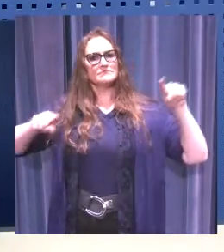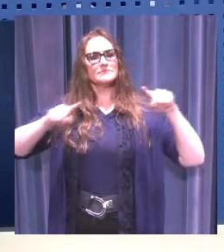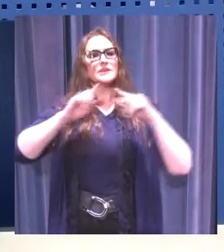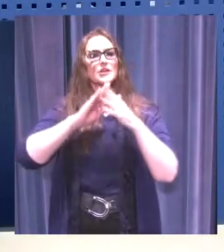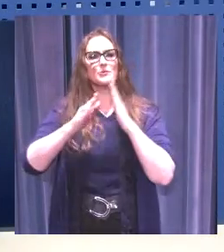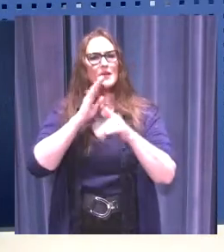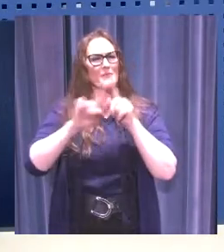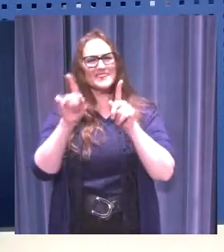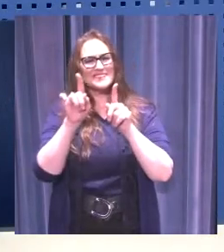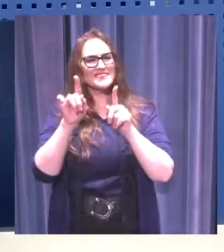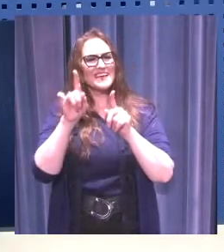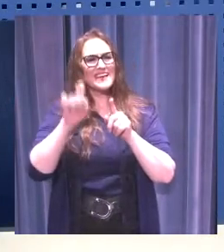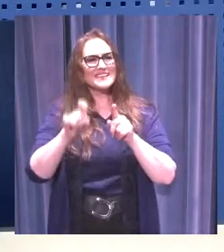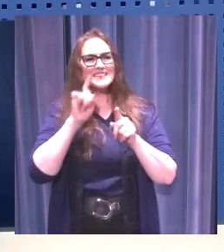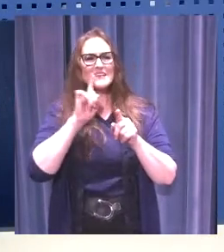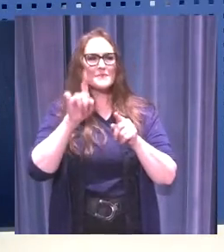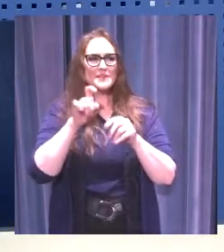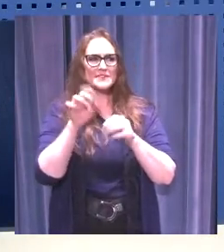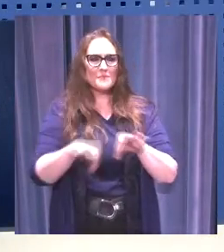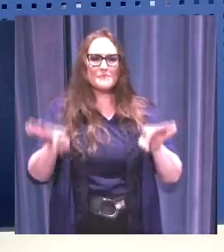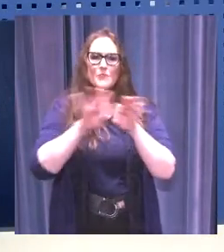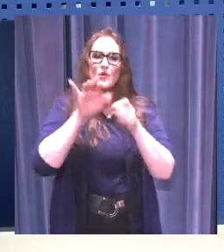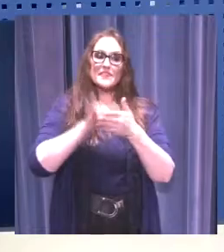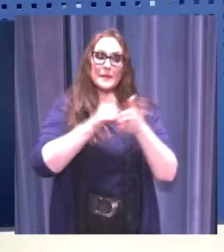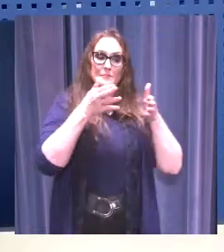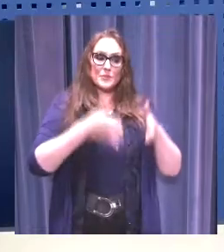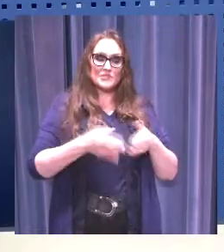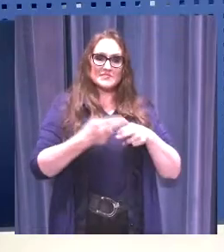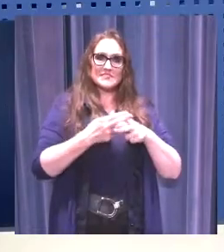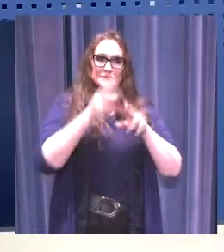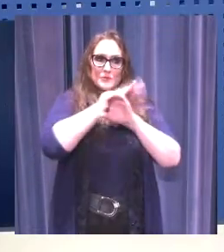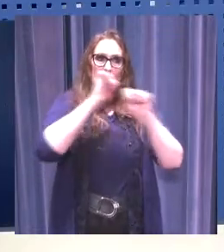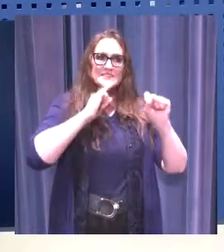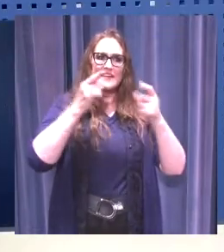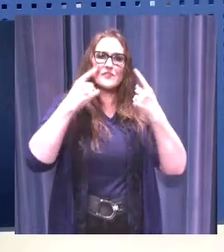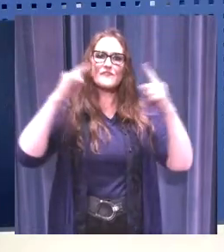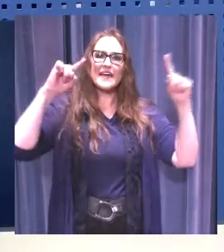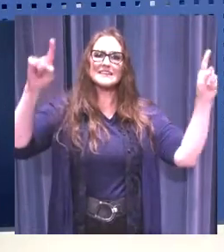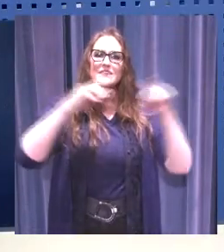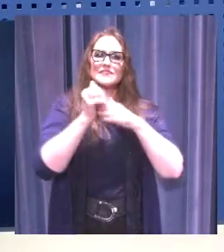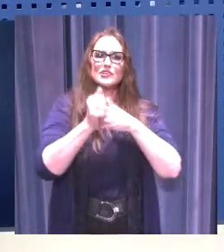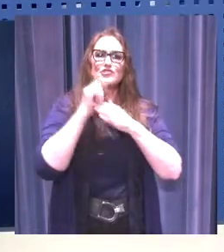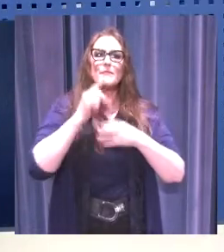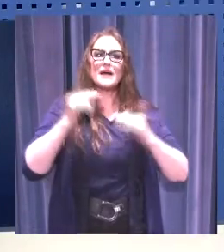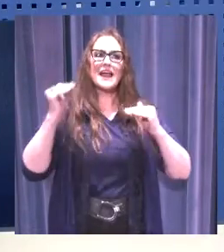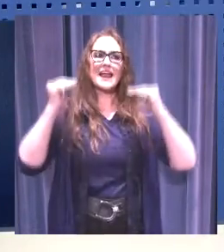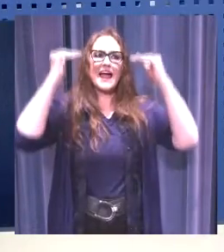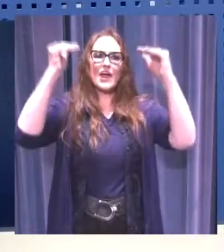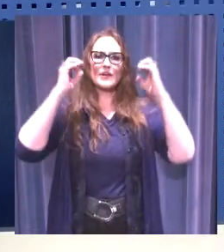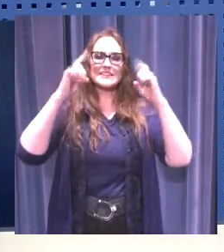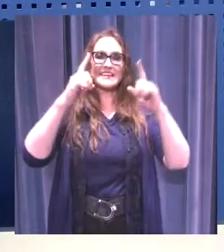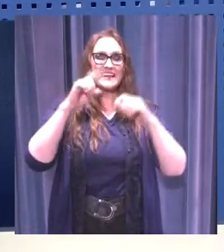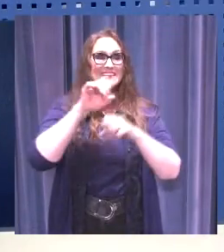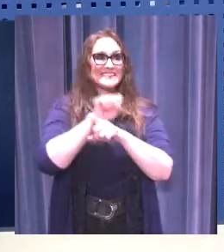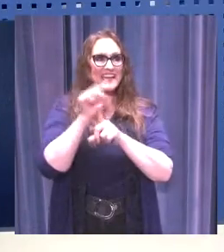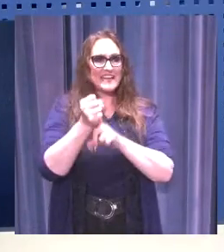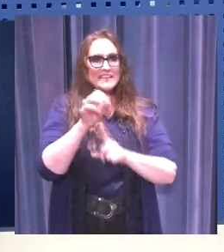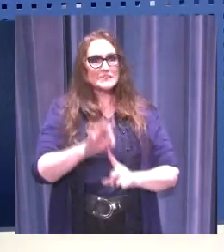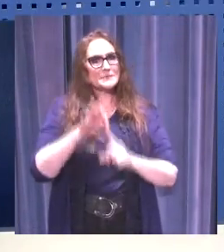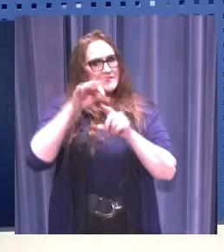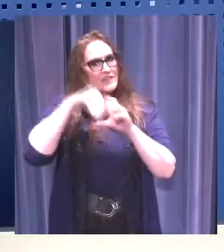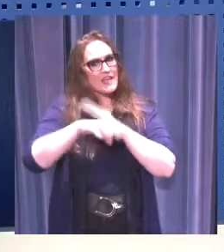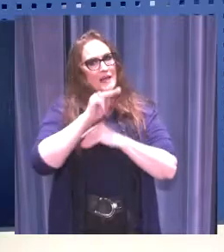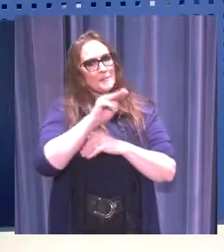it's essential that the interim president possesses a proven track record of effective leadership in higher education setting, specifically within the community